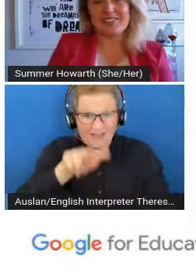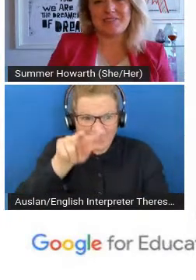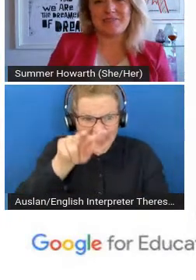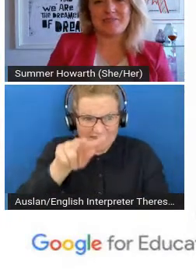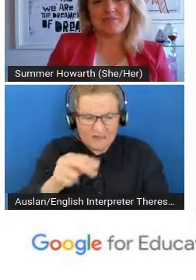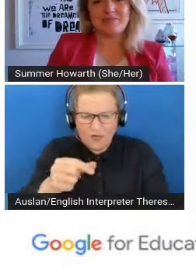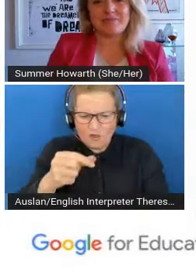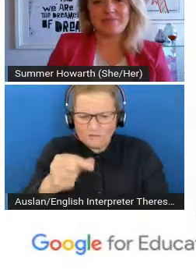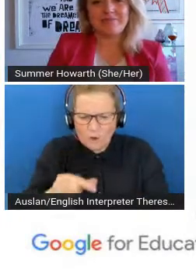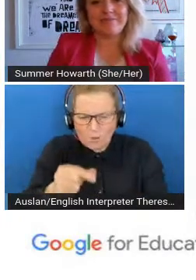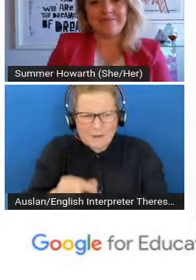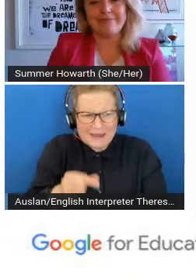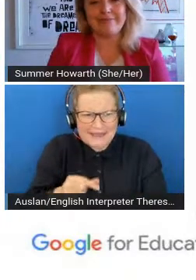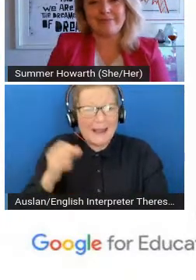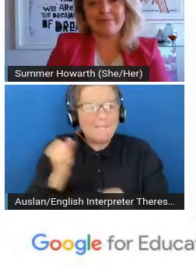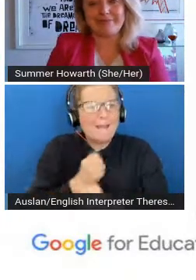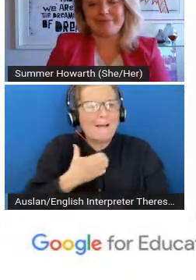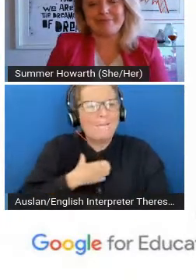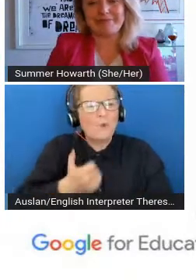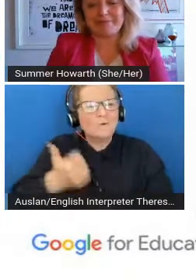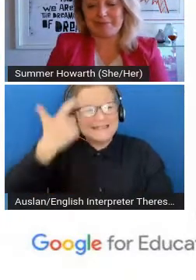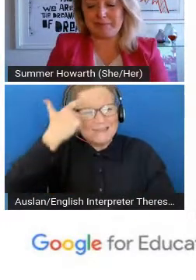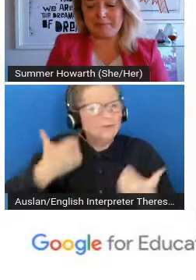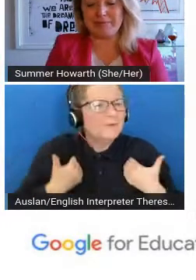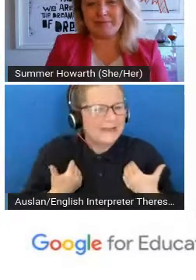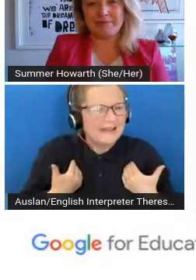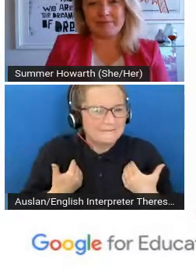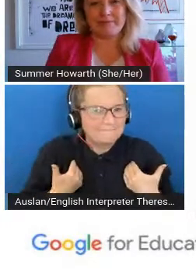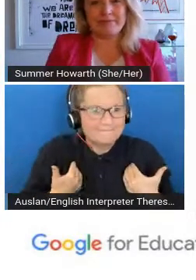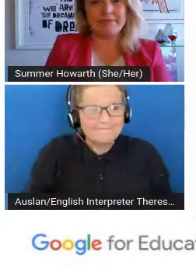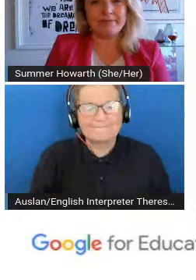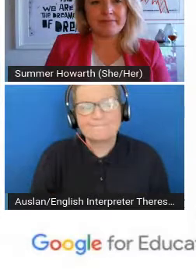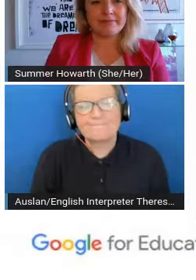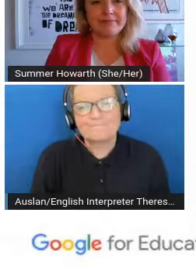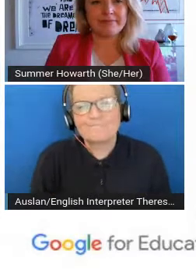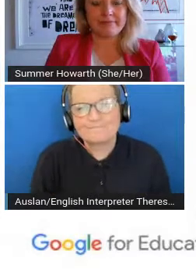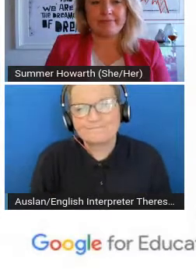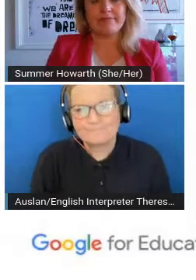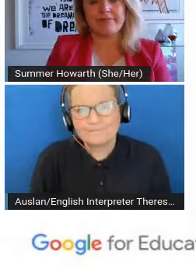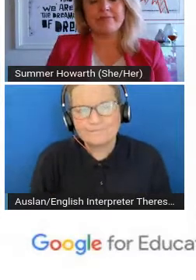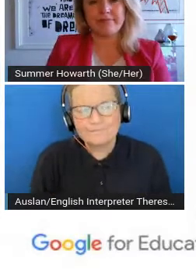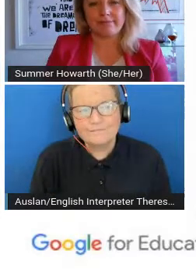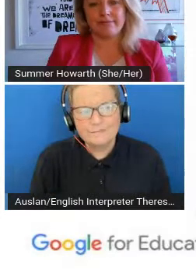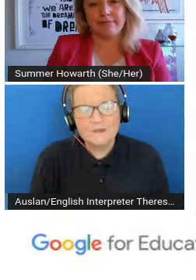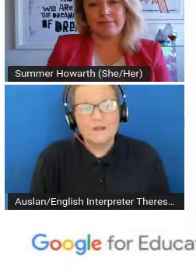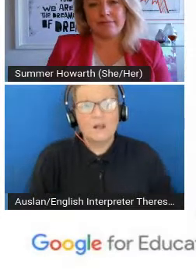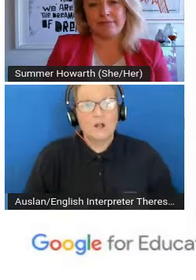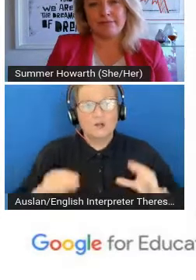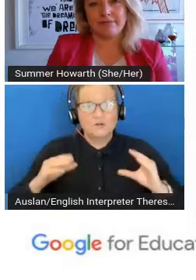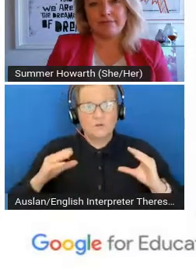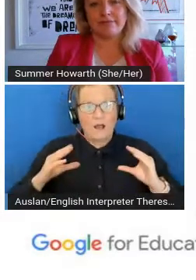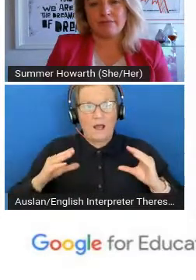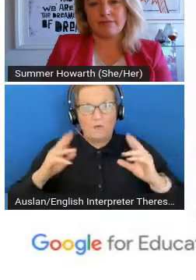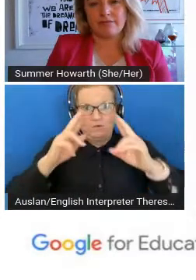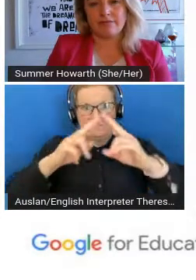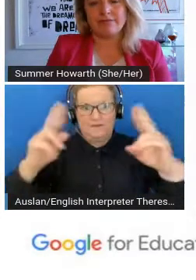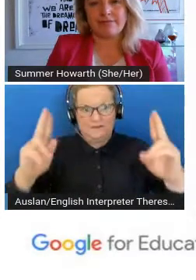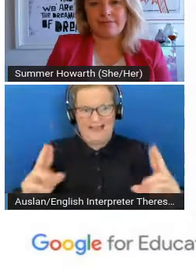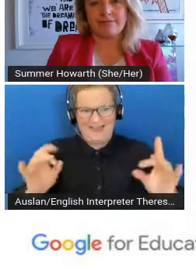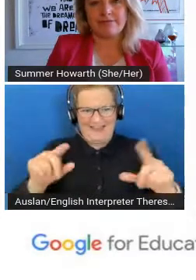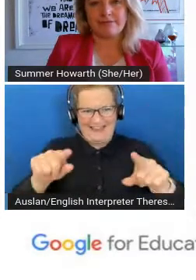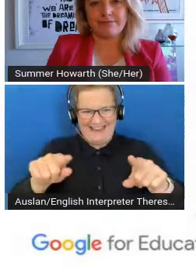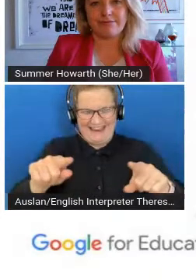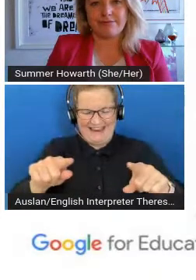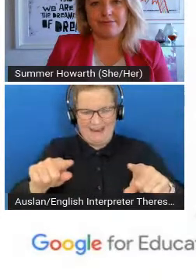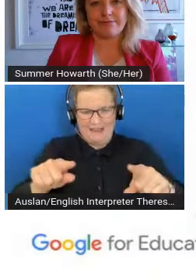bubble is whenever I'm creating learning design is where I start, and I will map out what are the key concepts that the